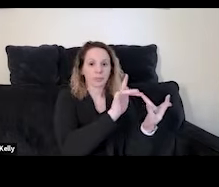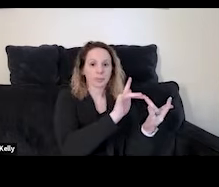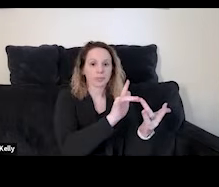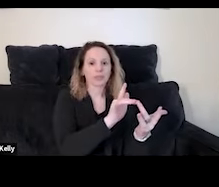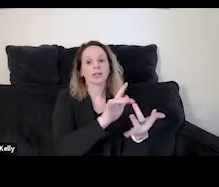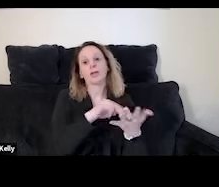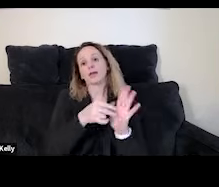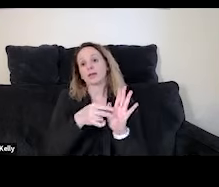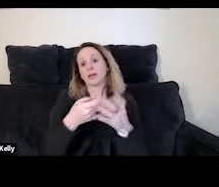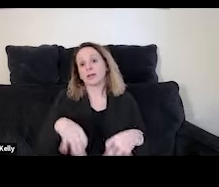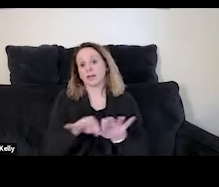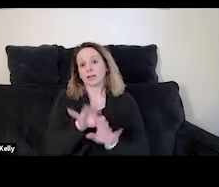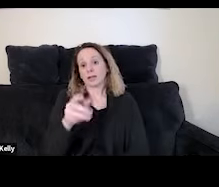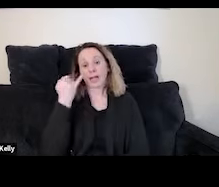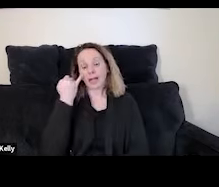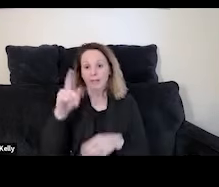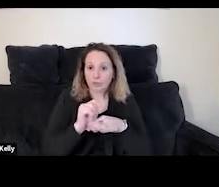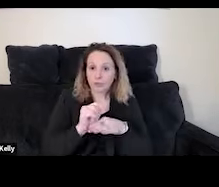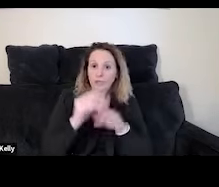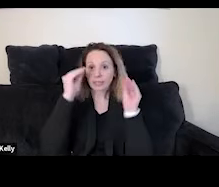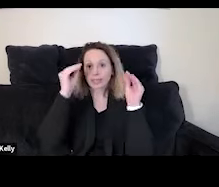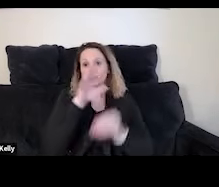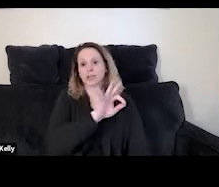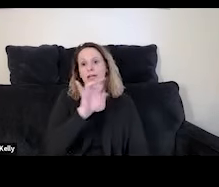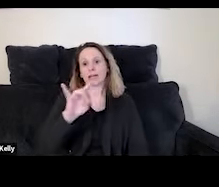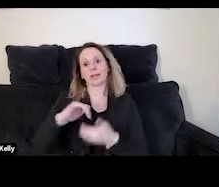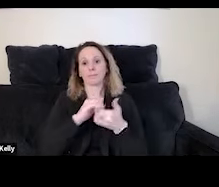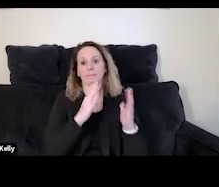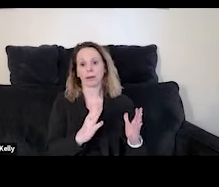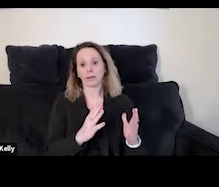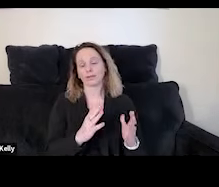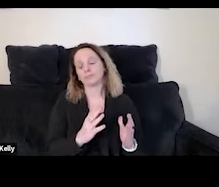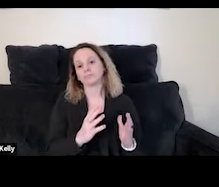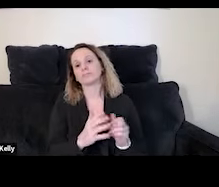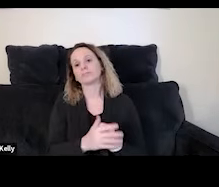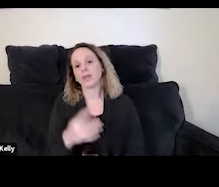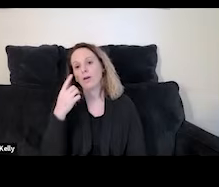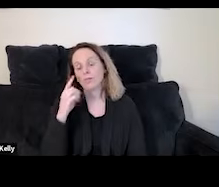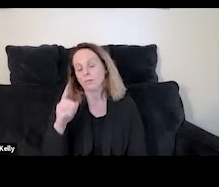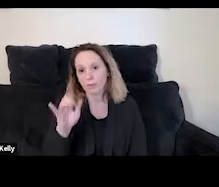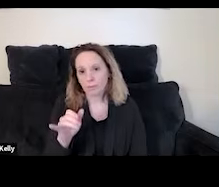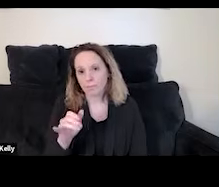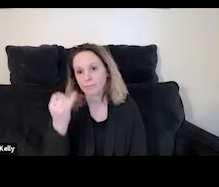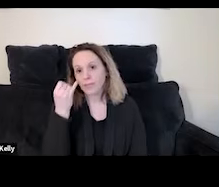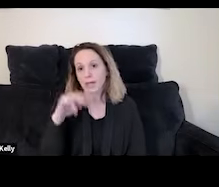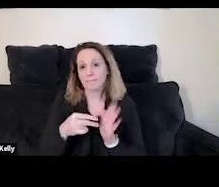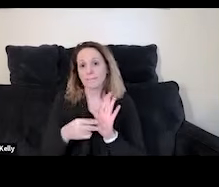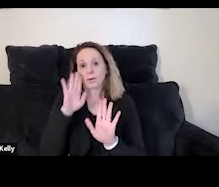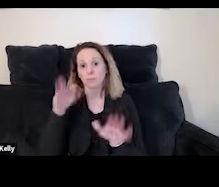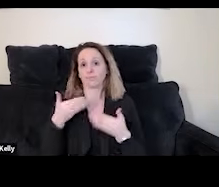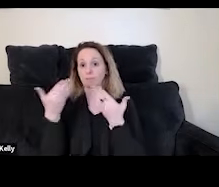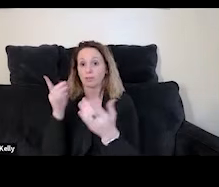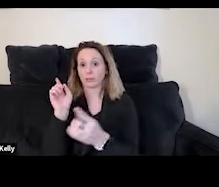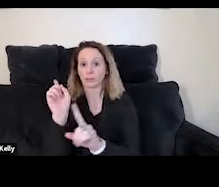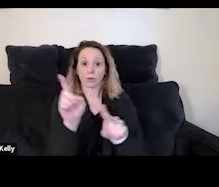important there is that we train and teach our 988 partners that in a just go mentality, that means that we're going to offer to go as